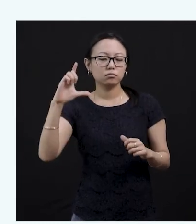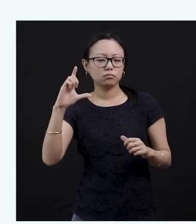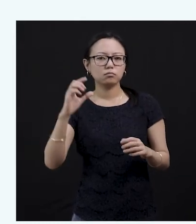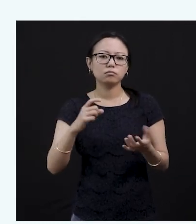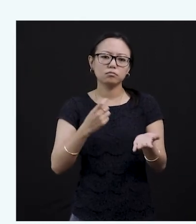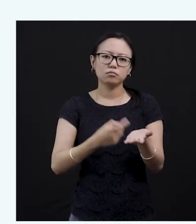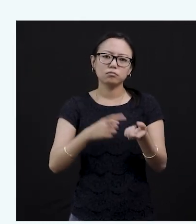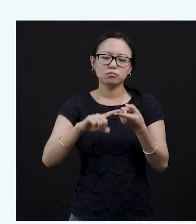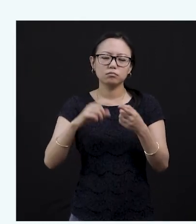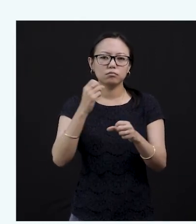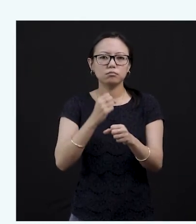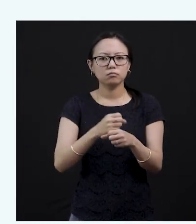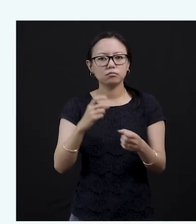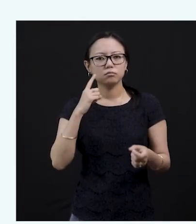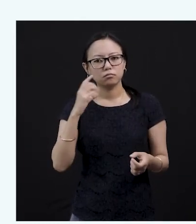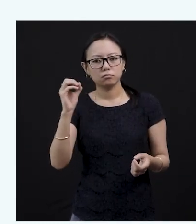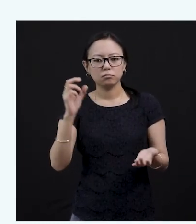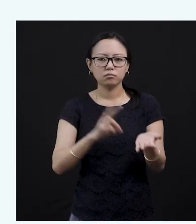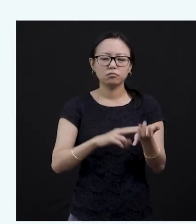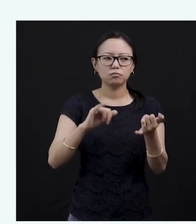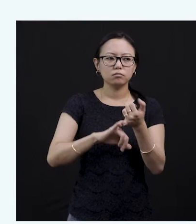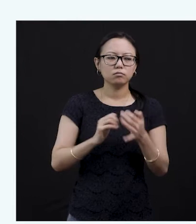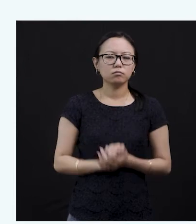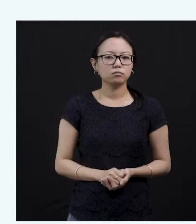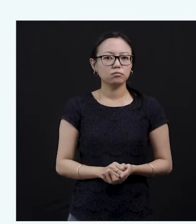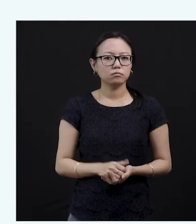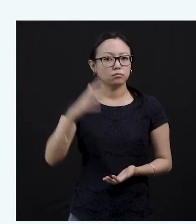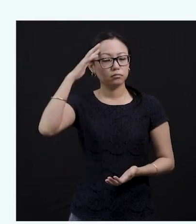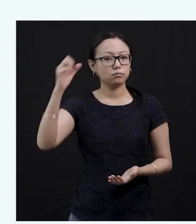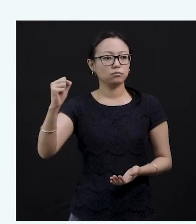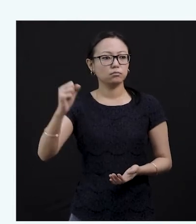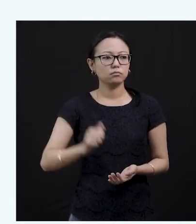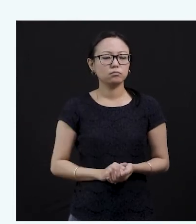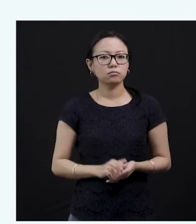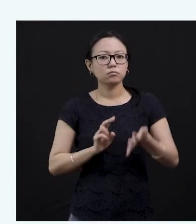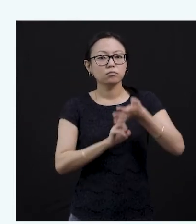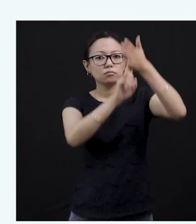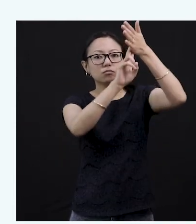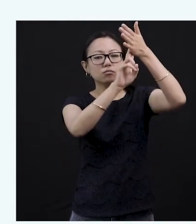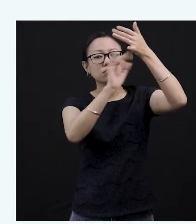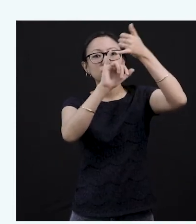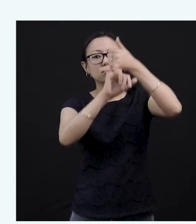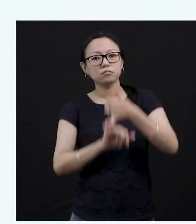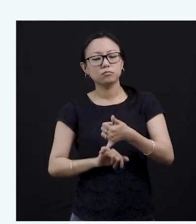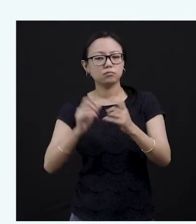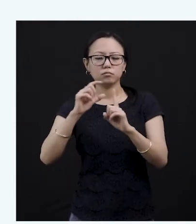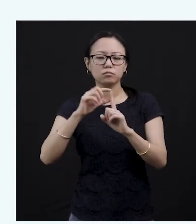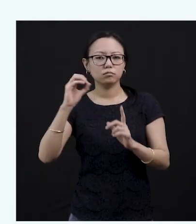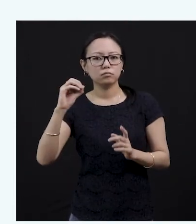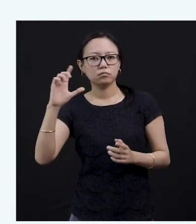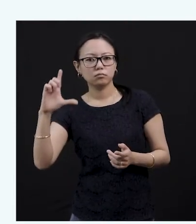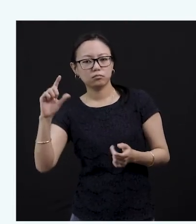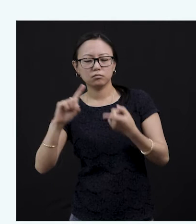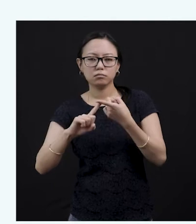2 poles, North Pole and South Pole, then a line in the middle known as the